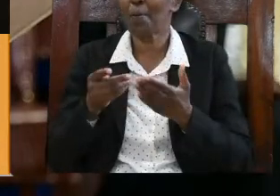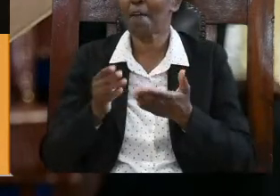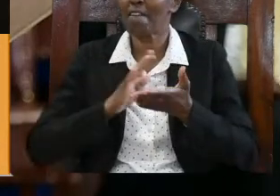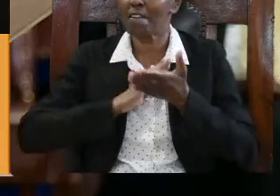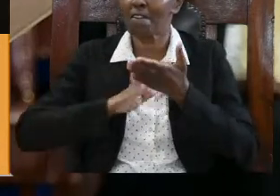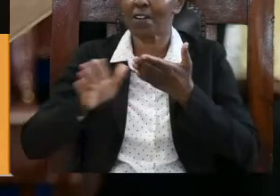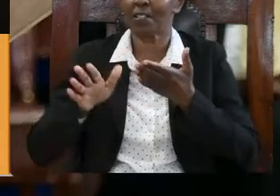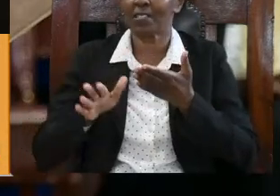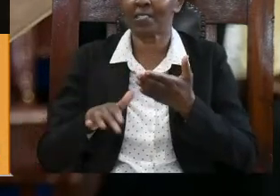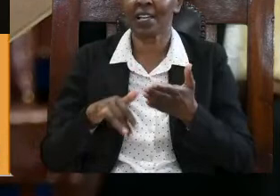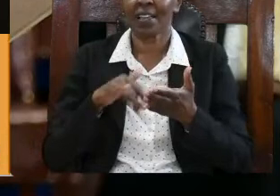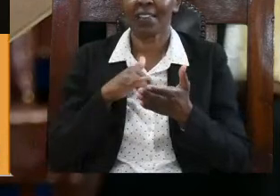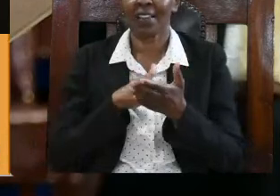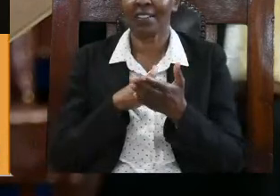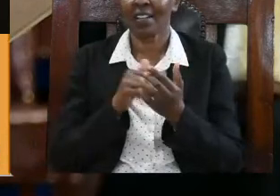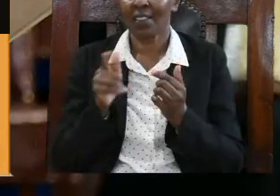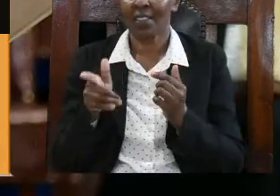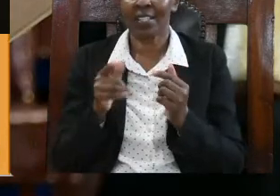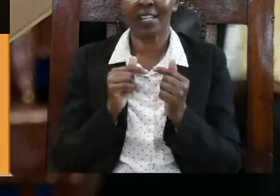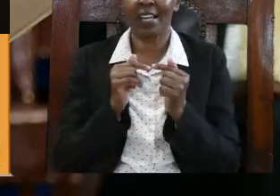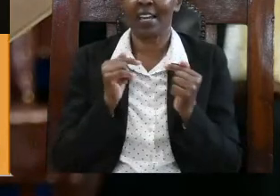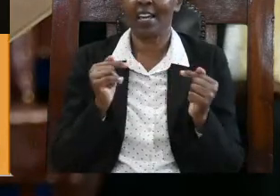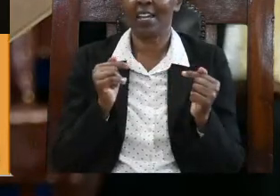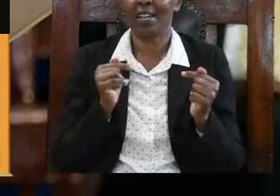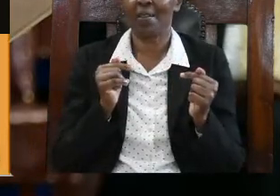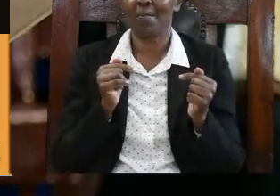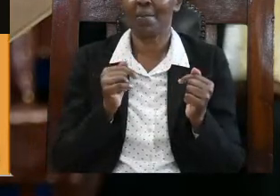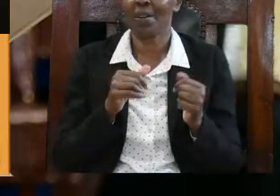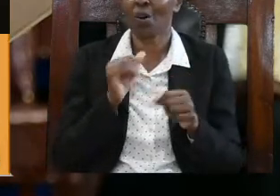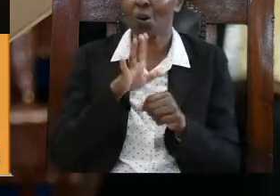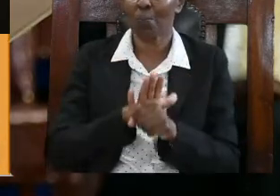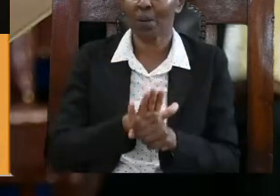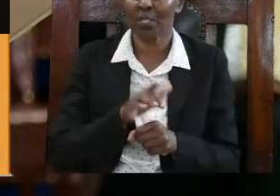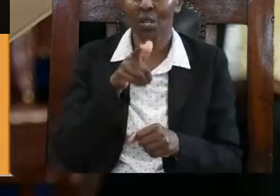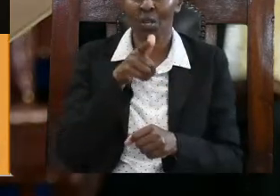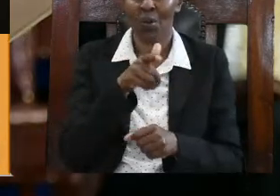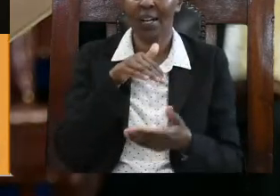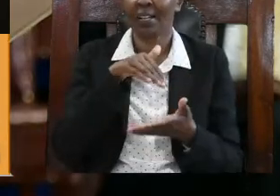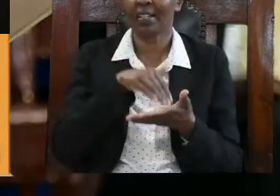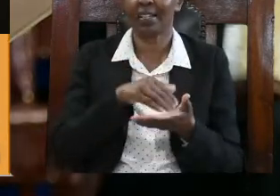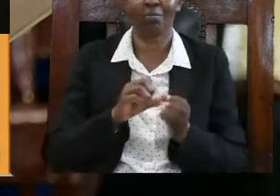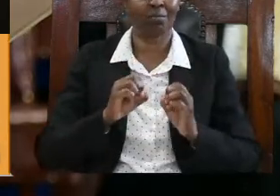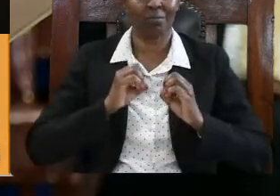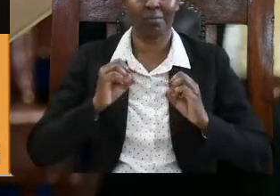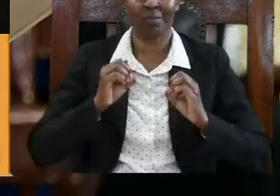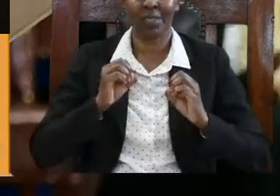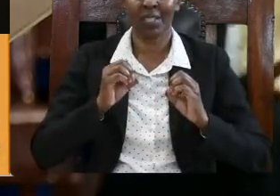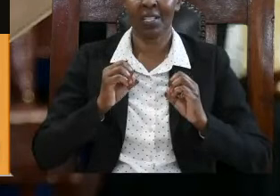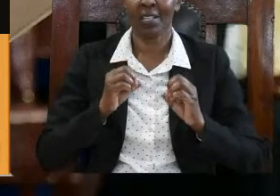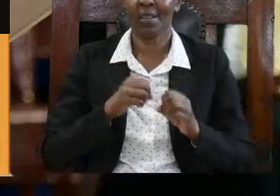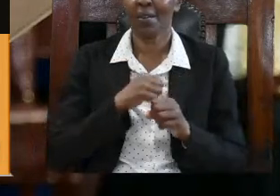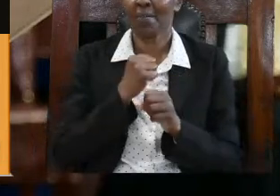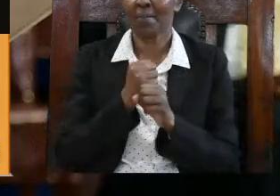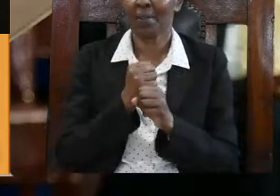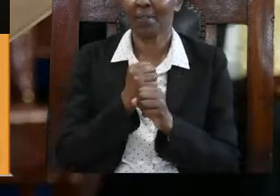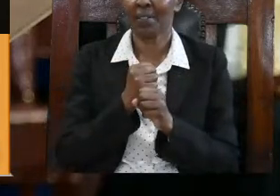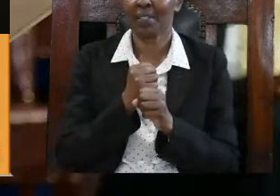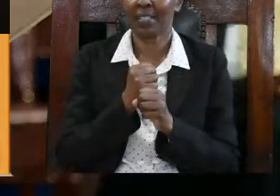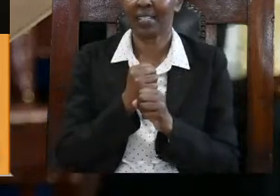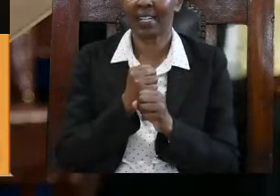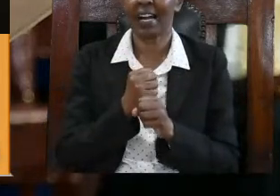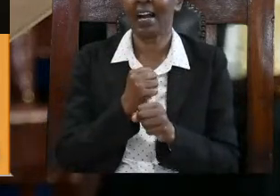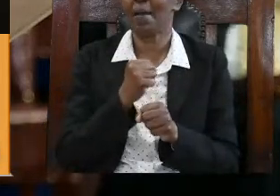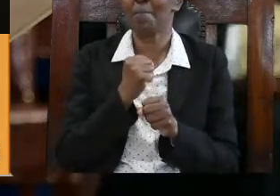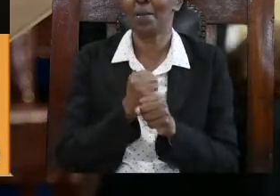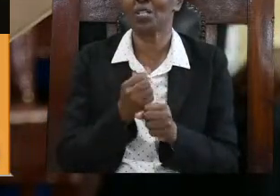so decisively, that no one will mess with me again. Alinifutia kazi, na mimi nitapata na mtoto wake